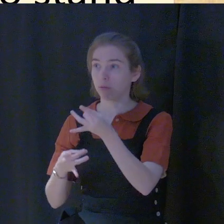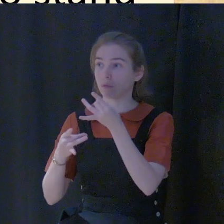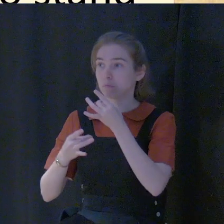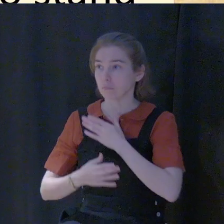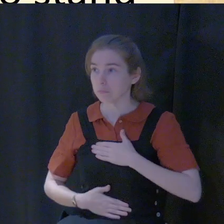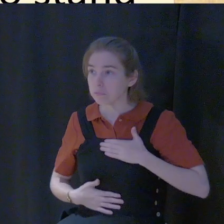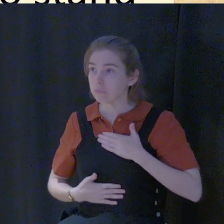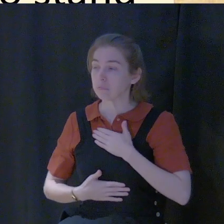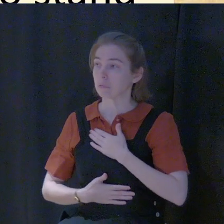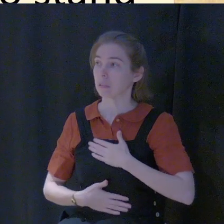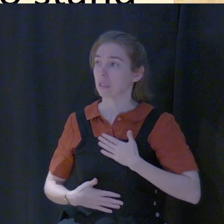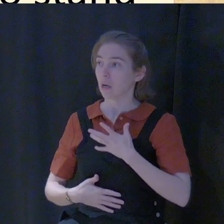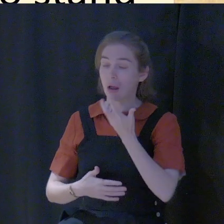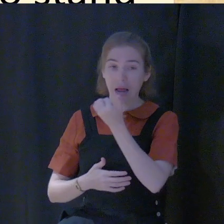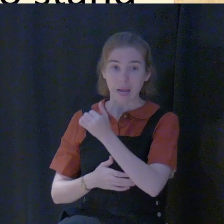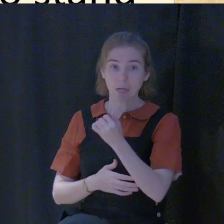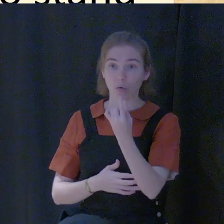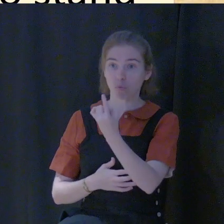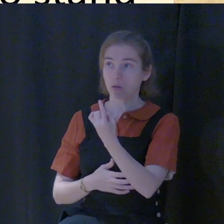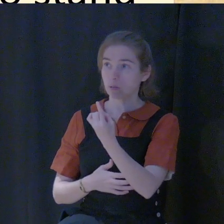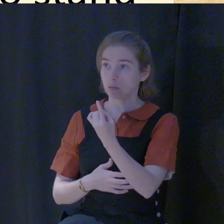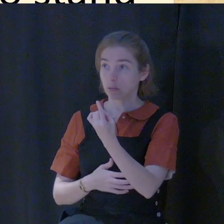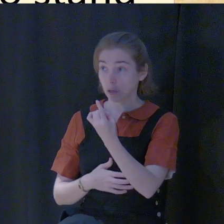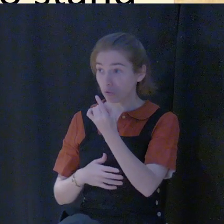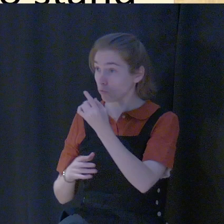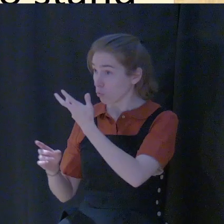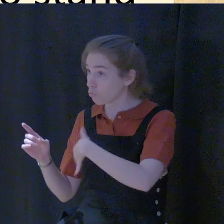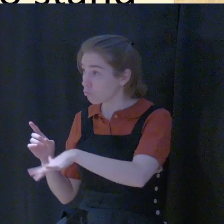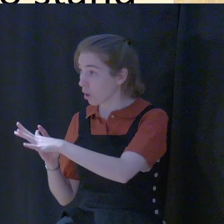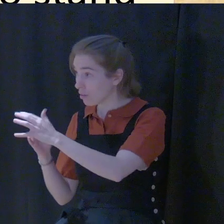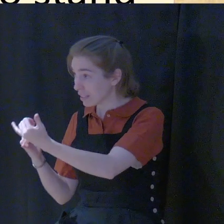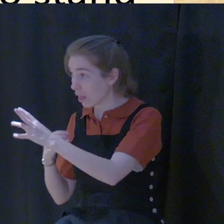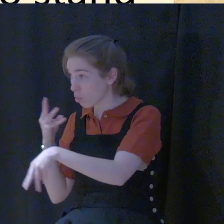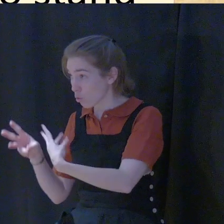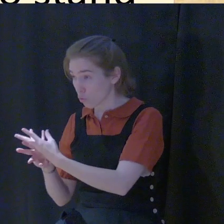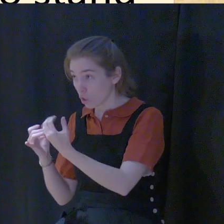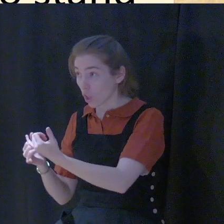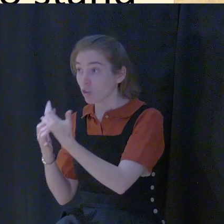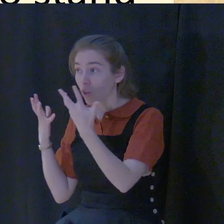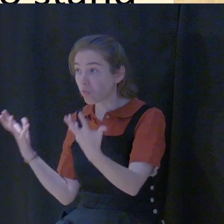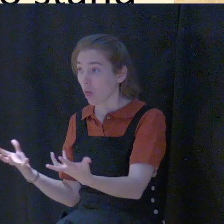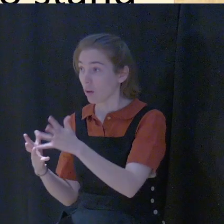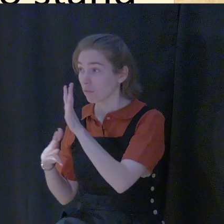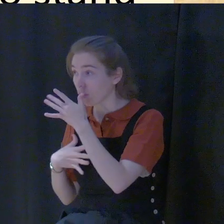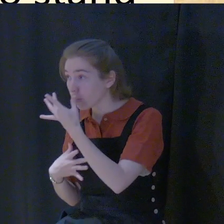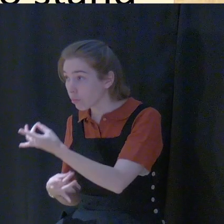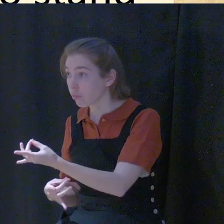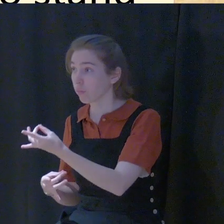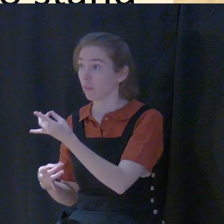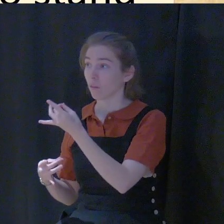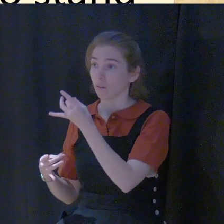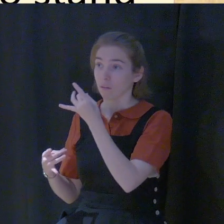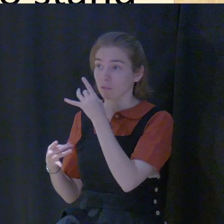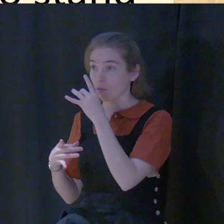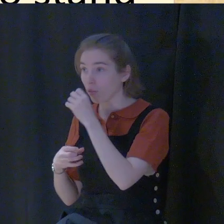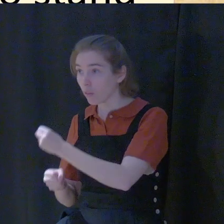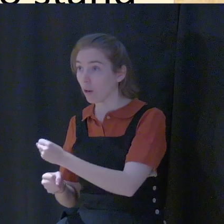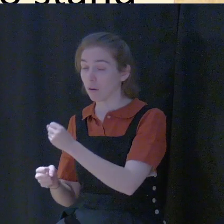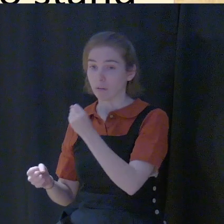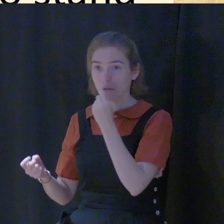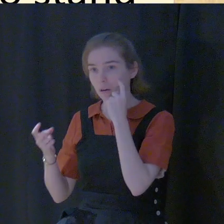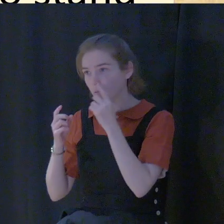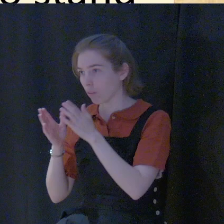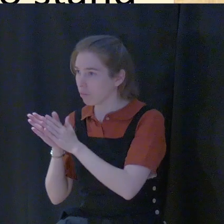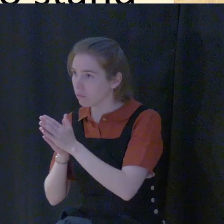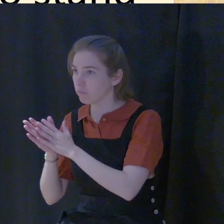please, would anyone deny that around us today, in the world today, there's a lot to attract and please our eyes